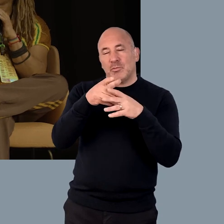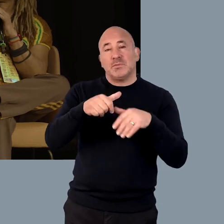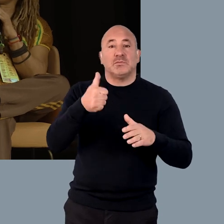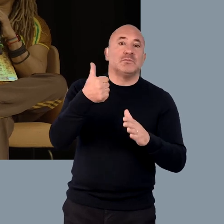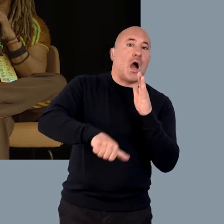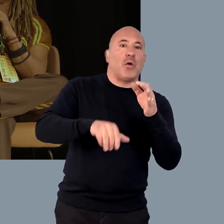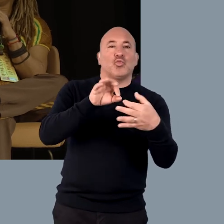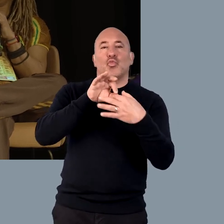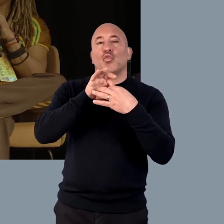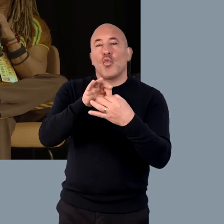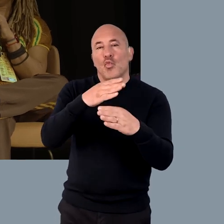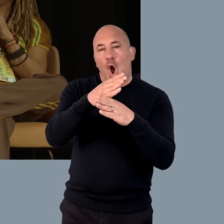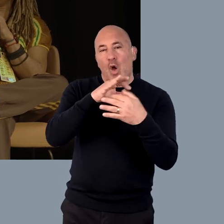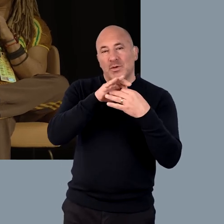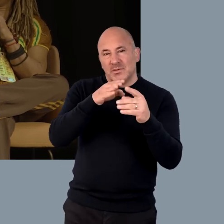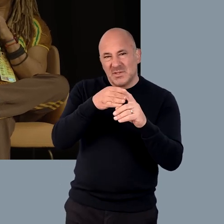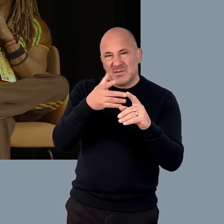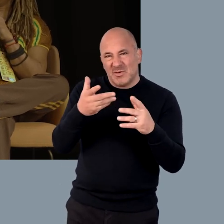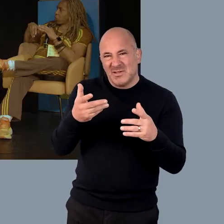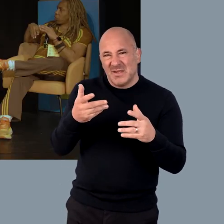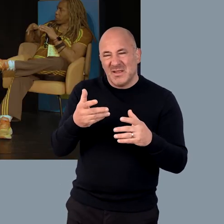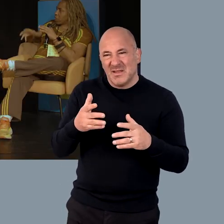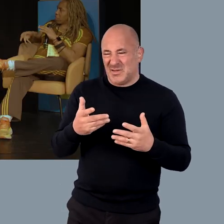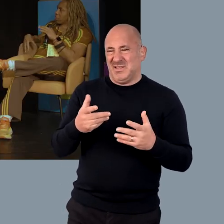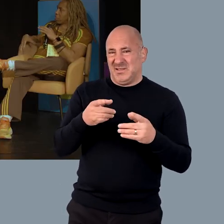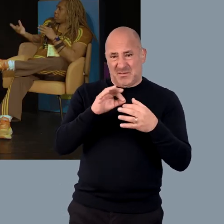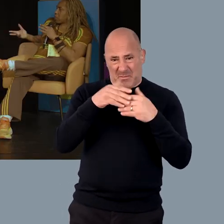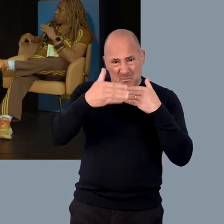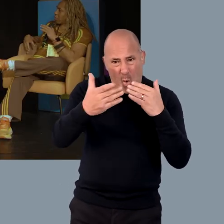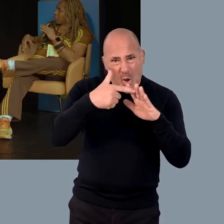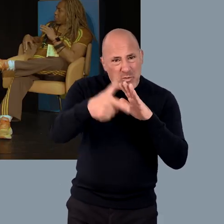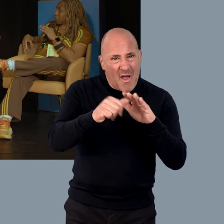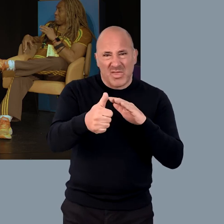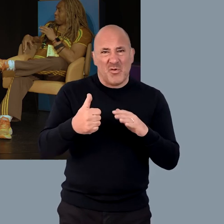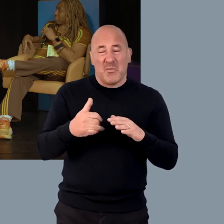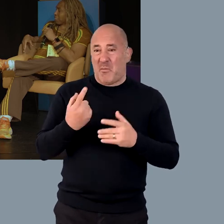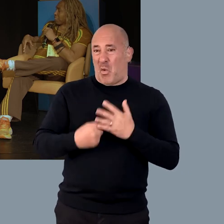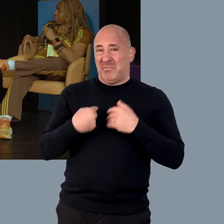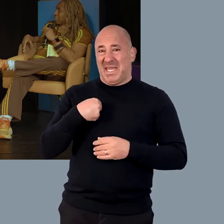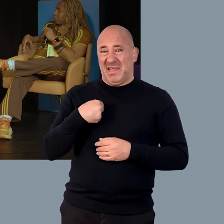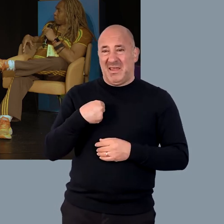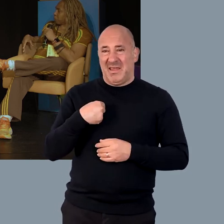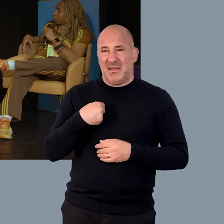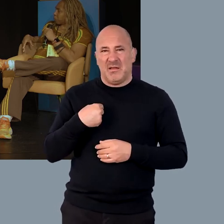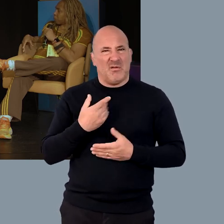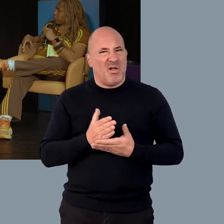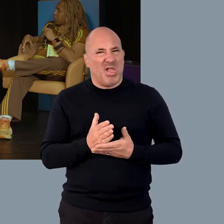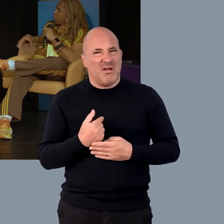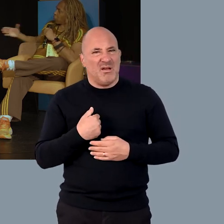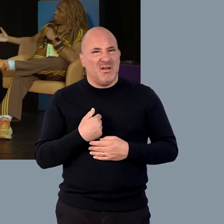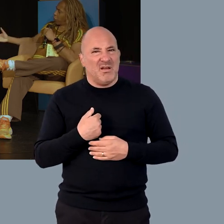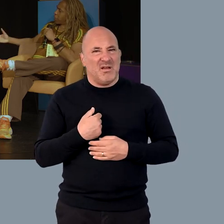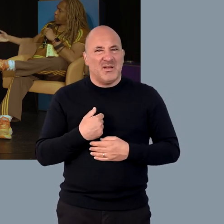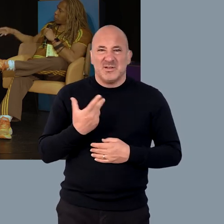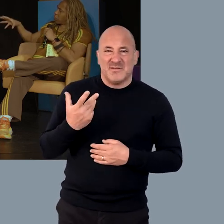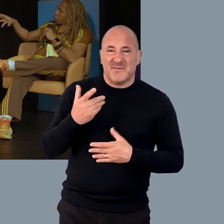the kind of target groups that you were working with initially or is it i don't know is it just me i'm not